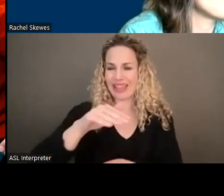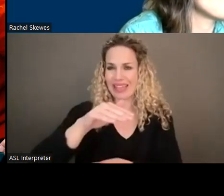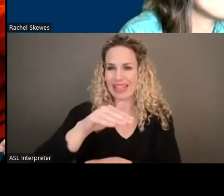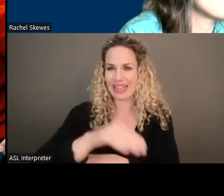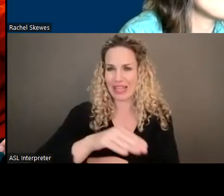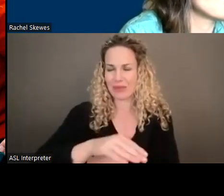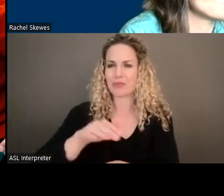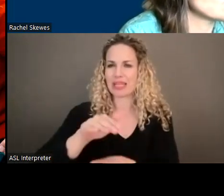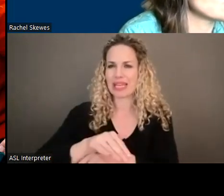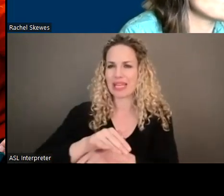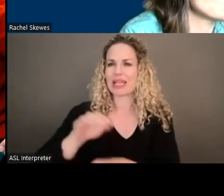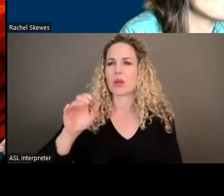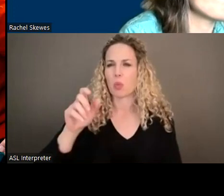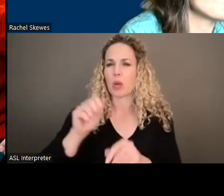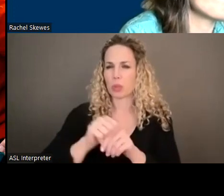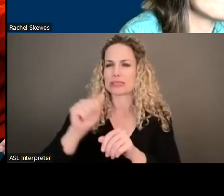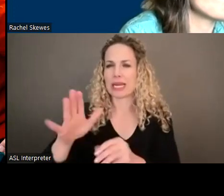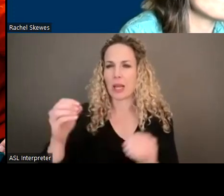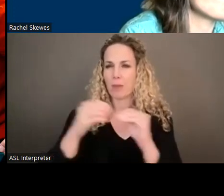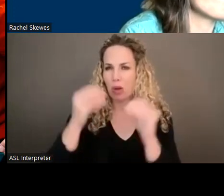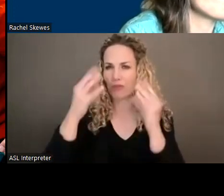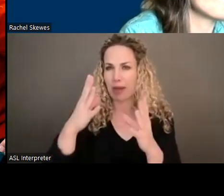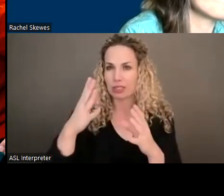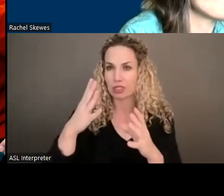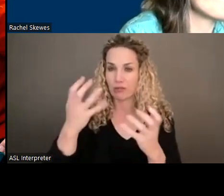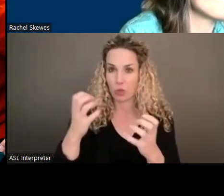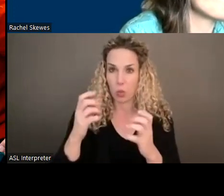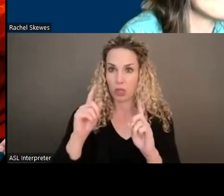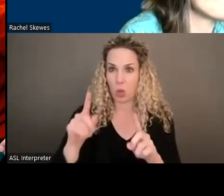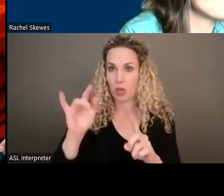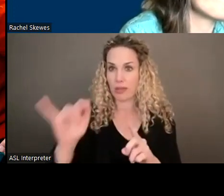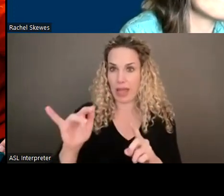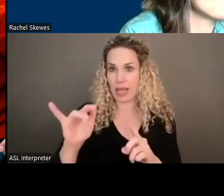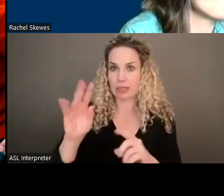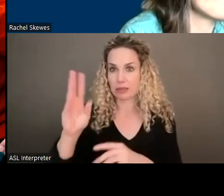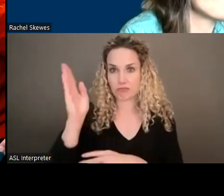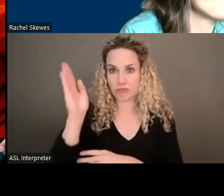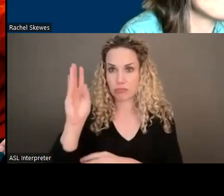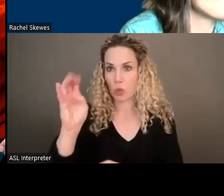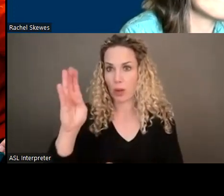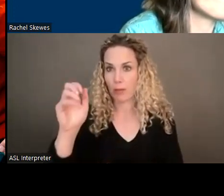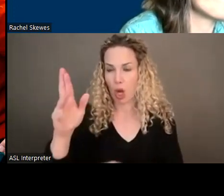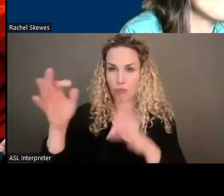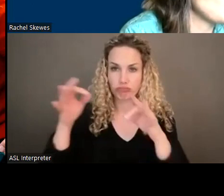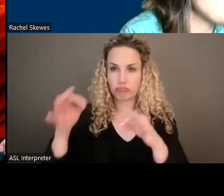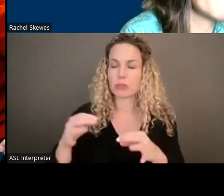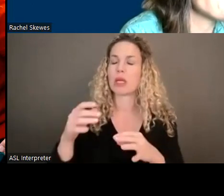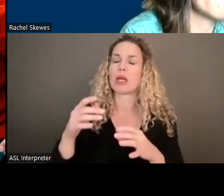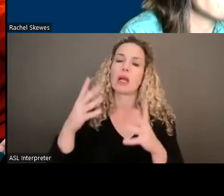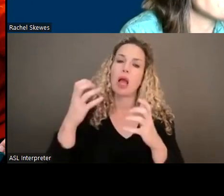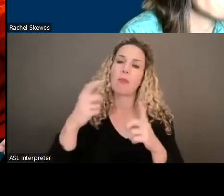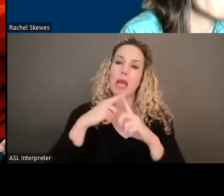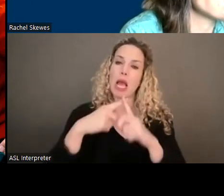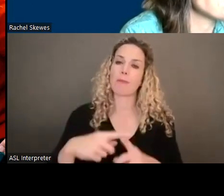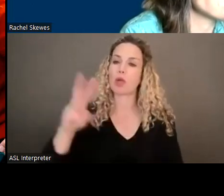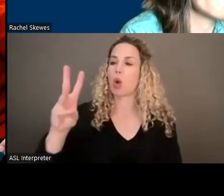can send out more information on that if you'd like to attend that webinar. I'd like to unmute